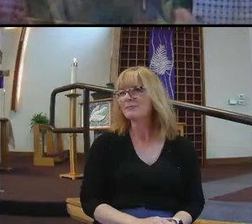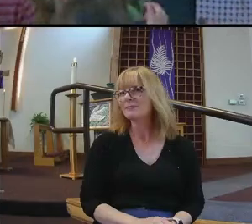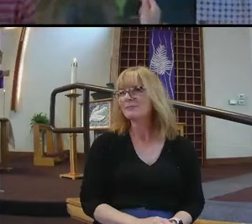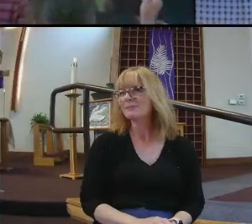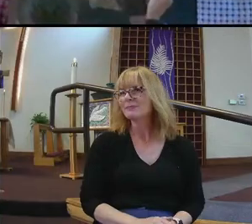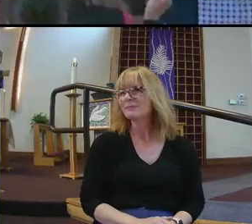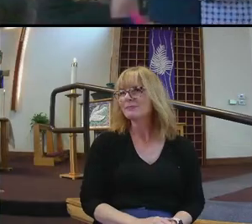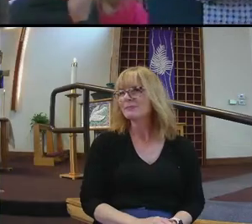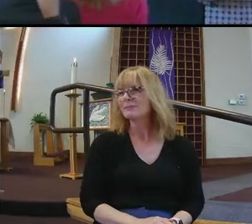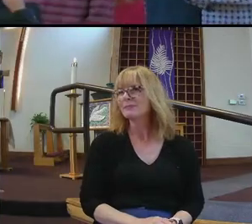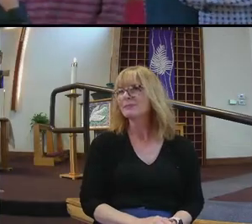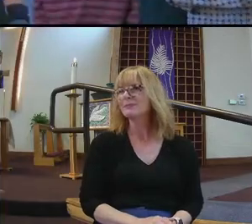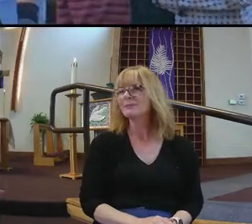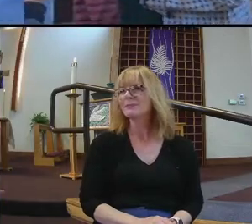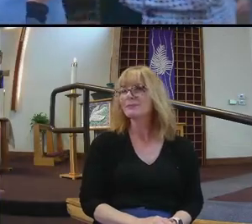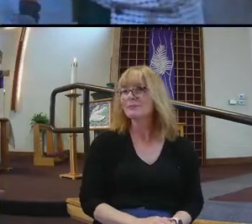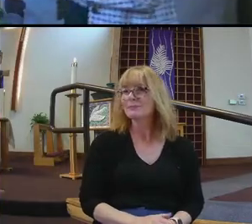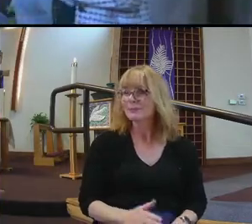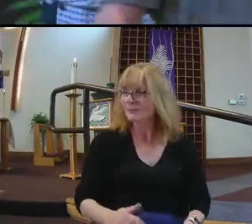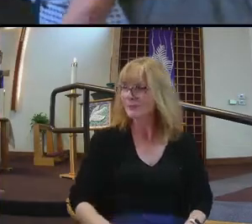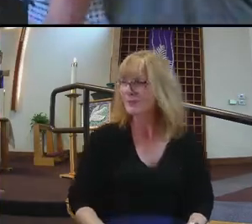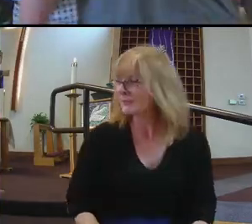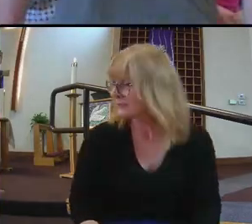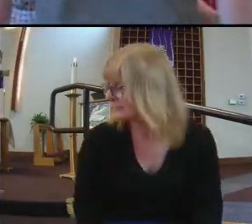Big shoes to fill for Miss Carla.